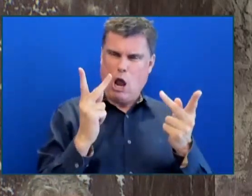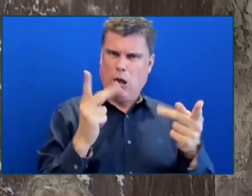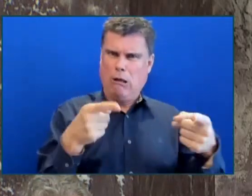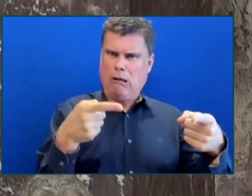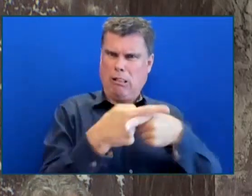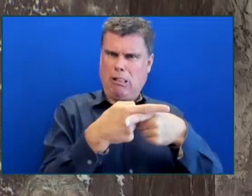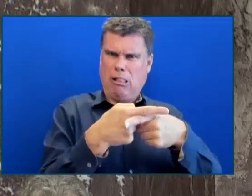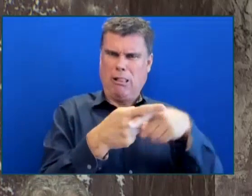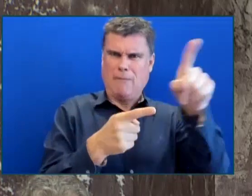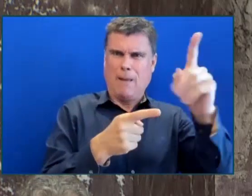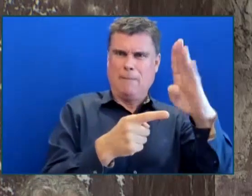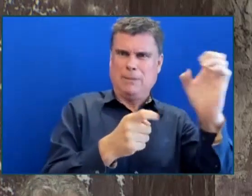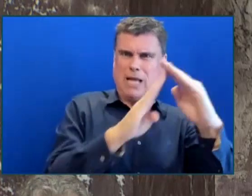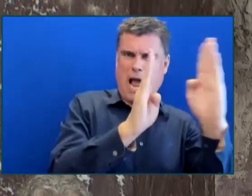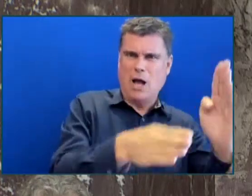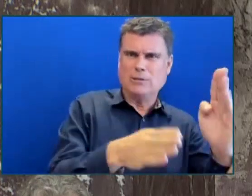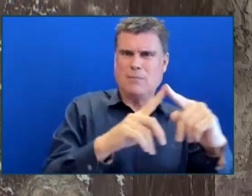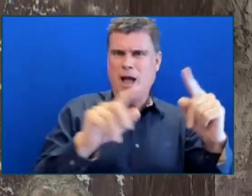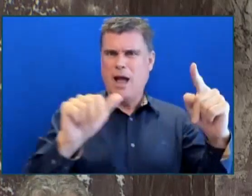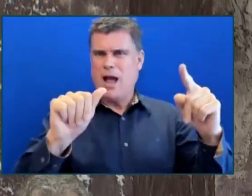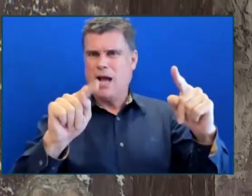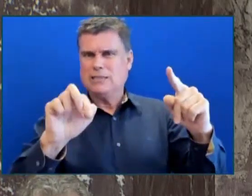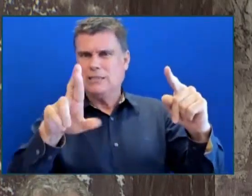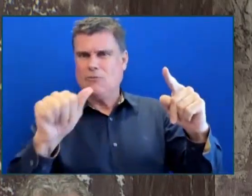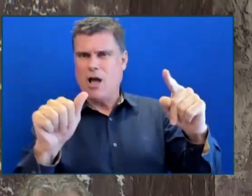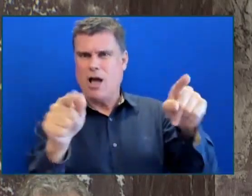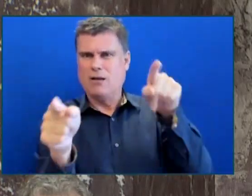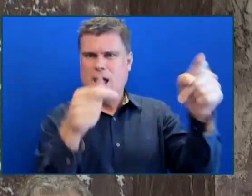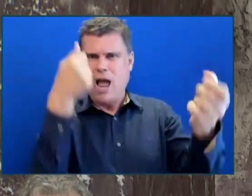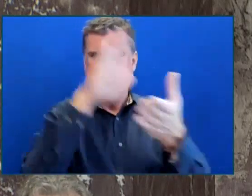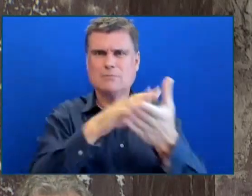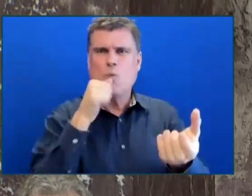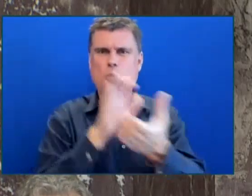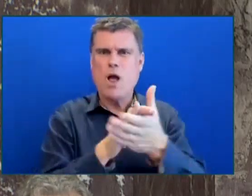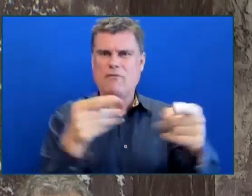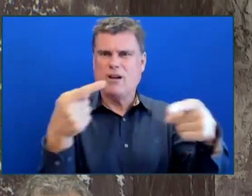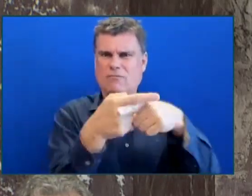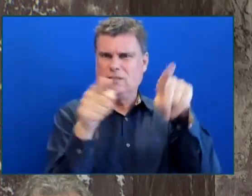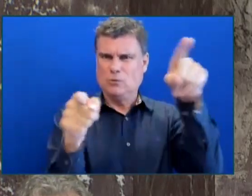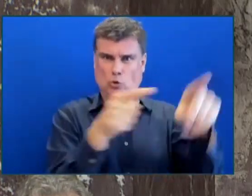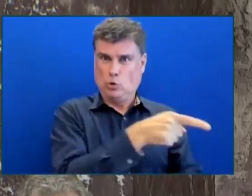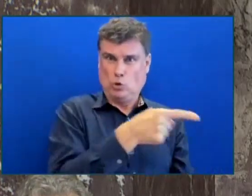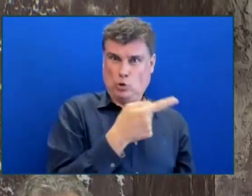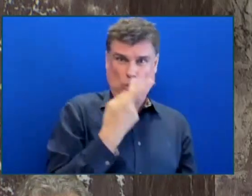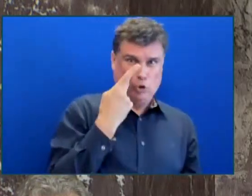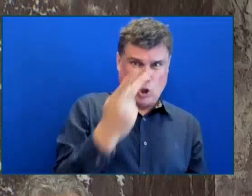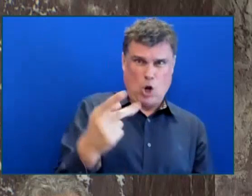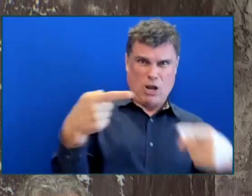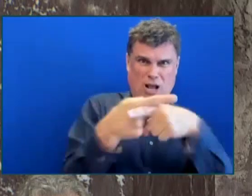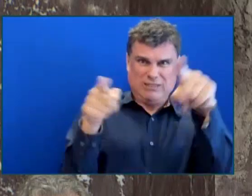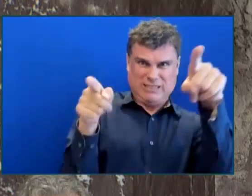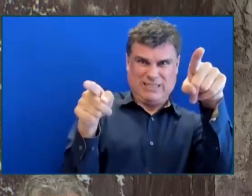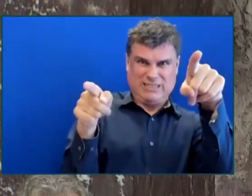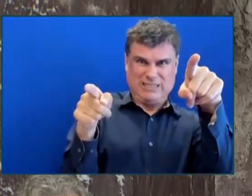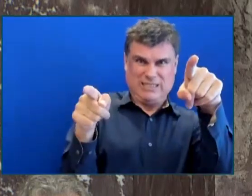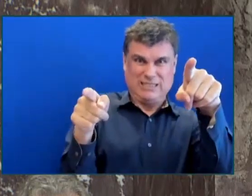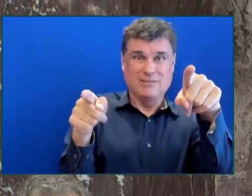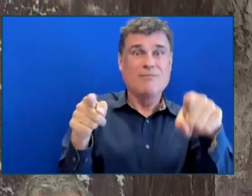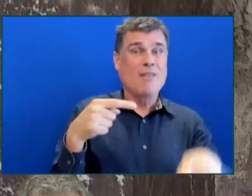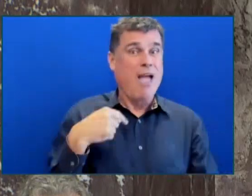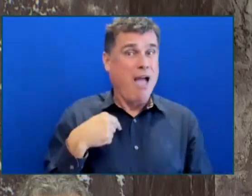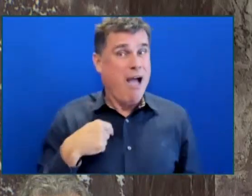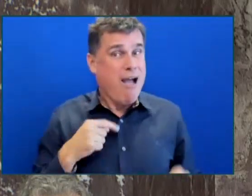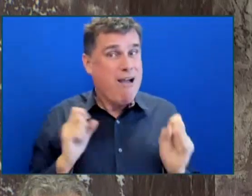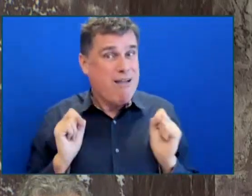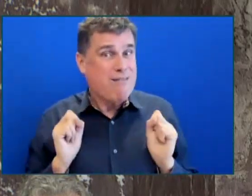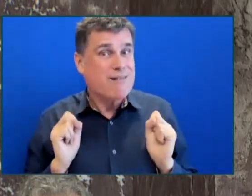frustrated. Honourable Speaker, I think it's fair for the public to be frustrated. But I can share with the members that when the Premier saw action, he saw an